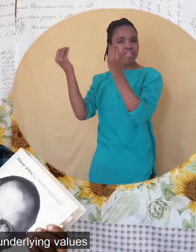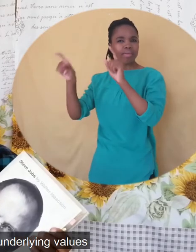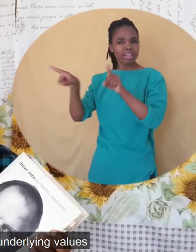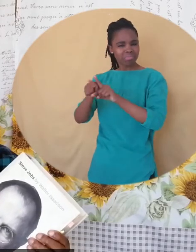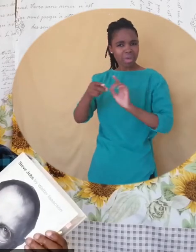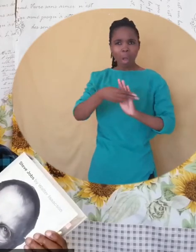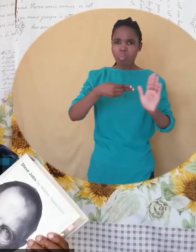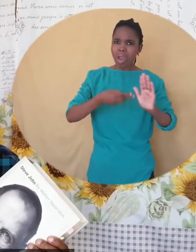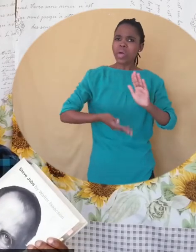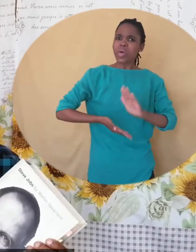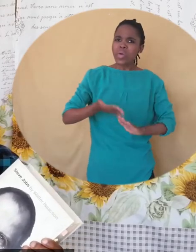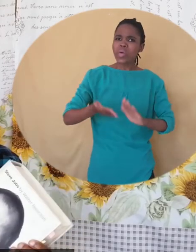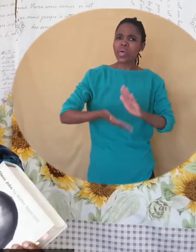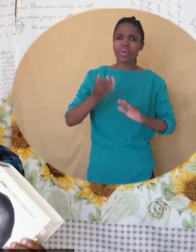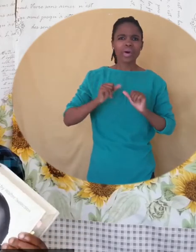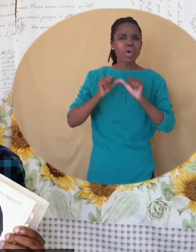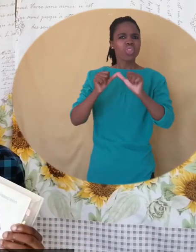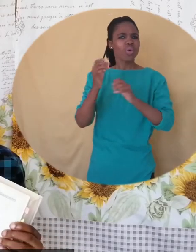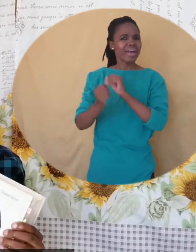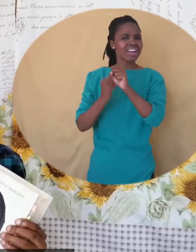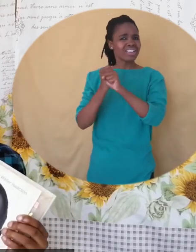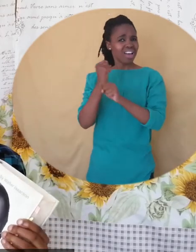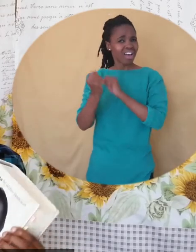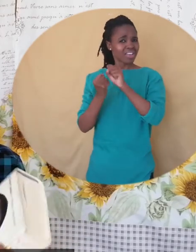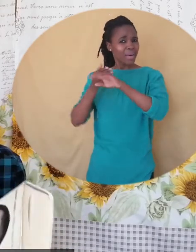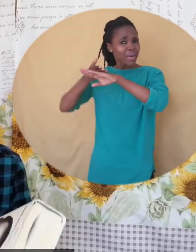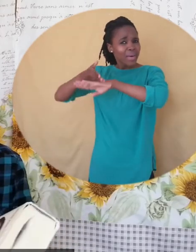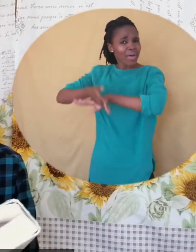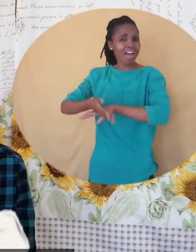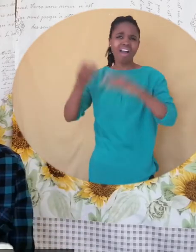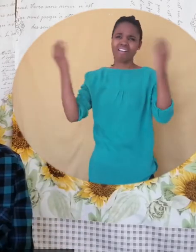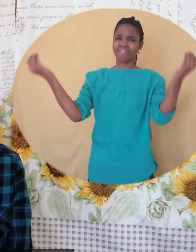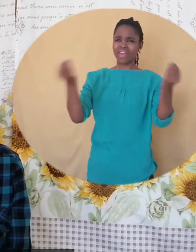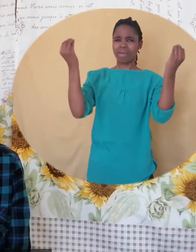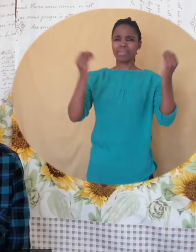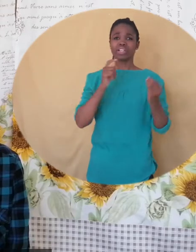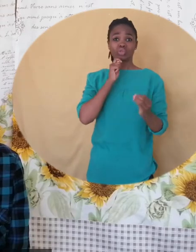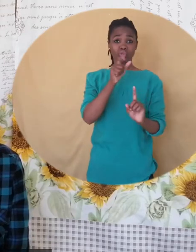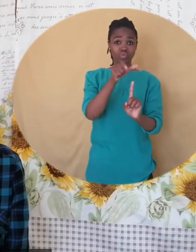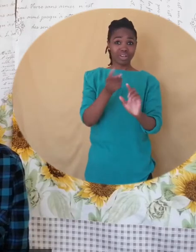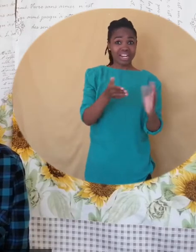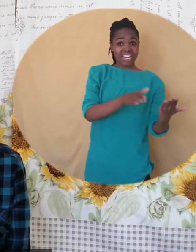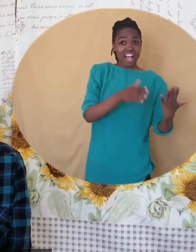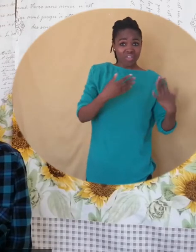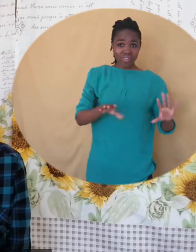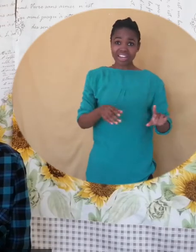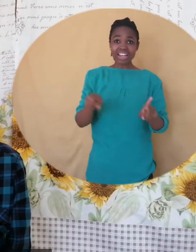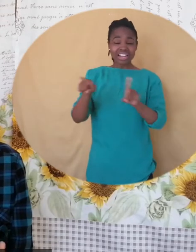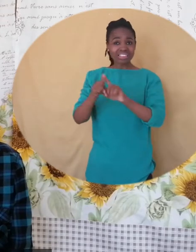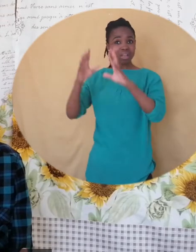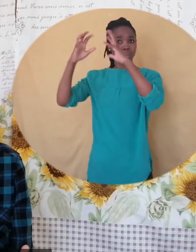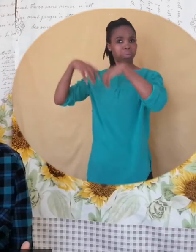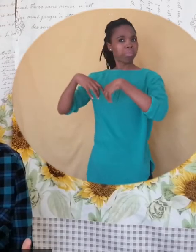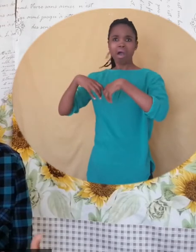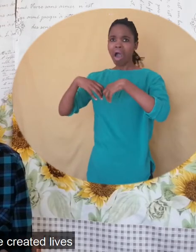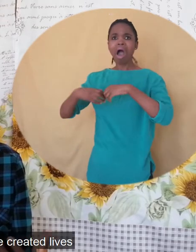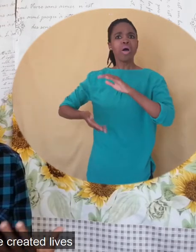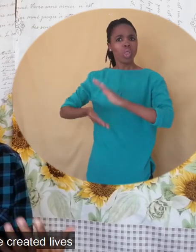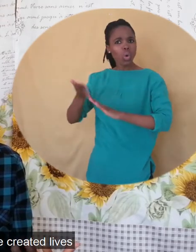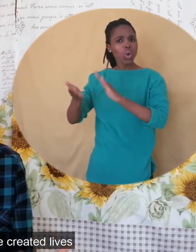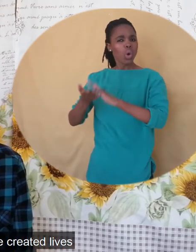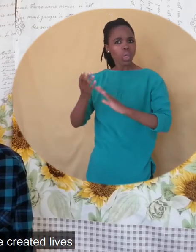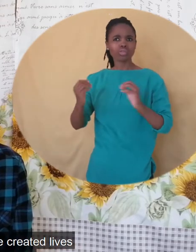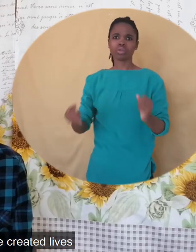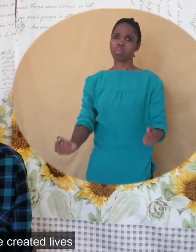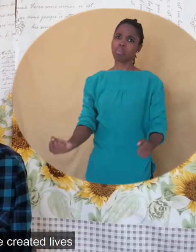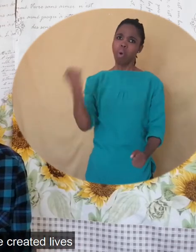know, a brand, a lasting brand that lives beyond, you know, his name. Even though he's gone, his brand, you know, what he